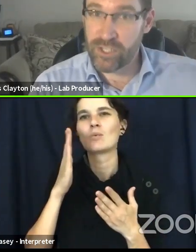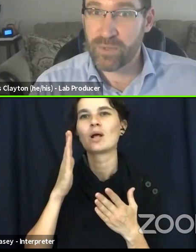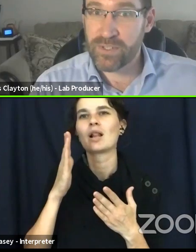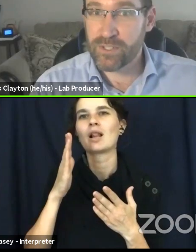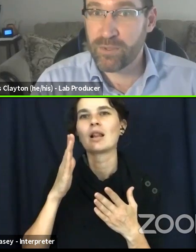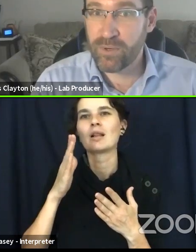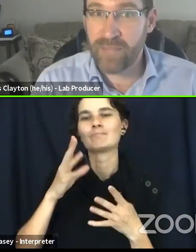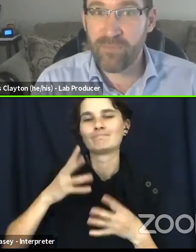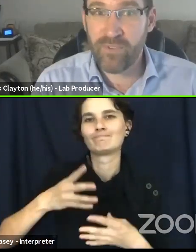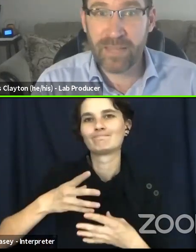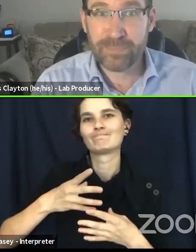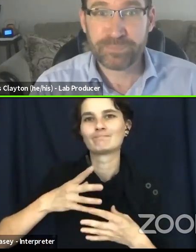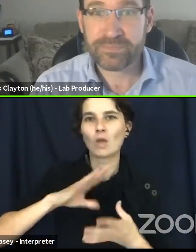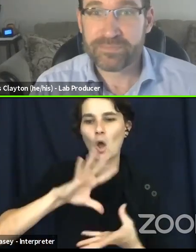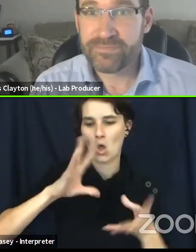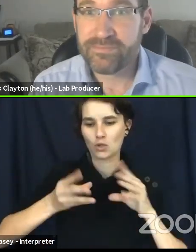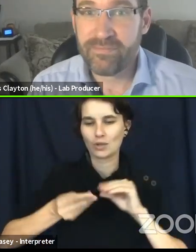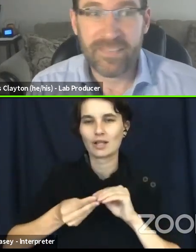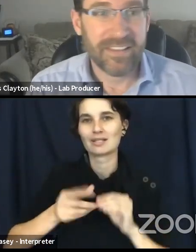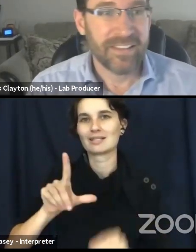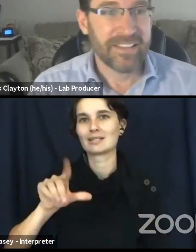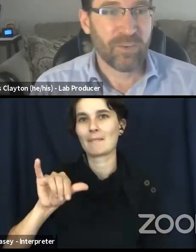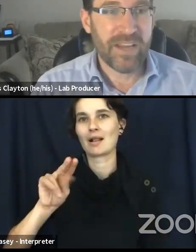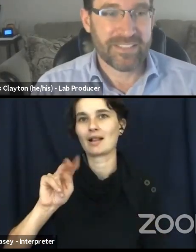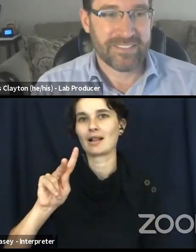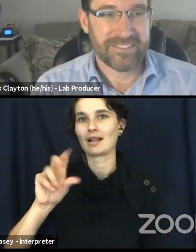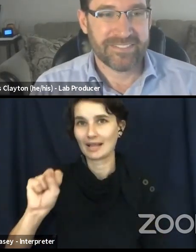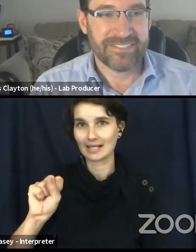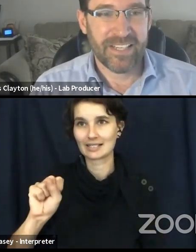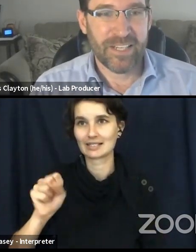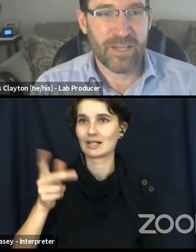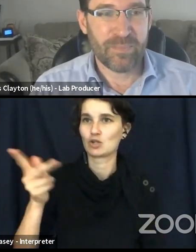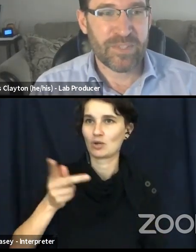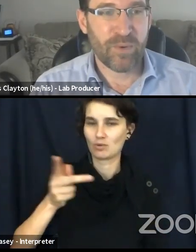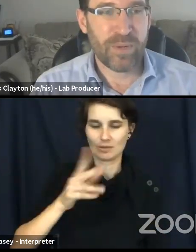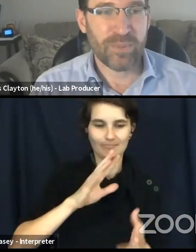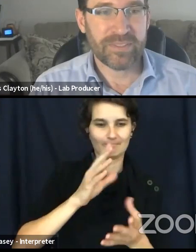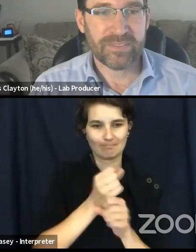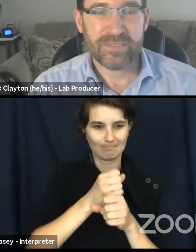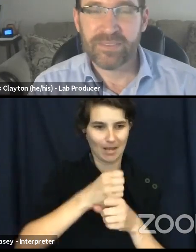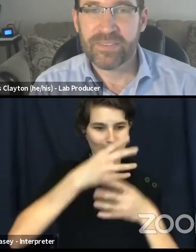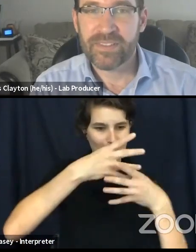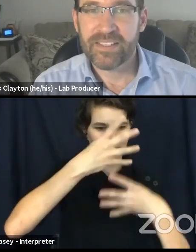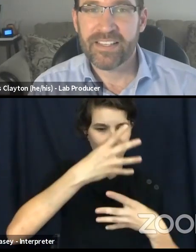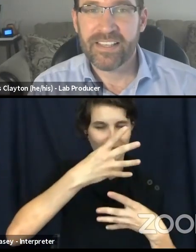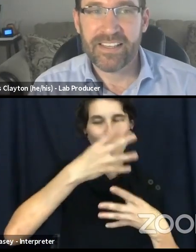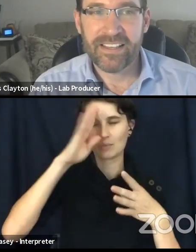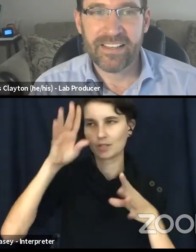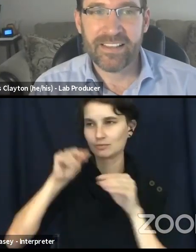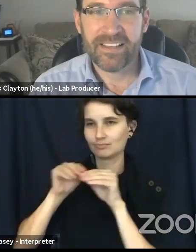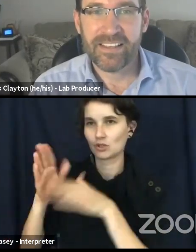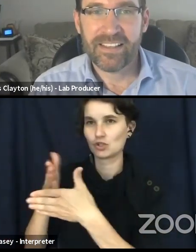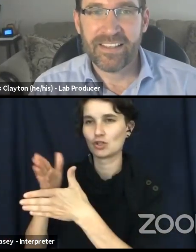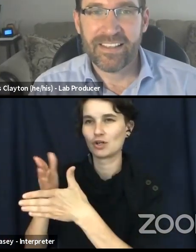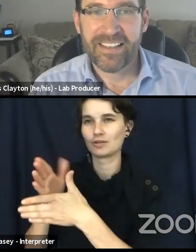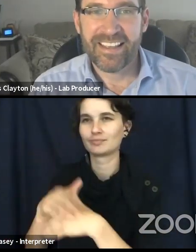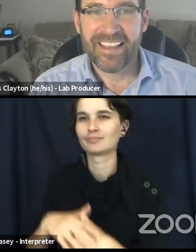share afterwards. You two are up for that? Yeah, that'd be great. Great. We'll probably pull on